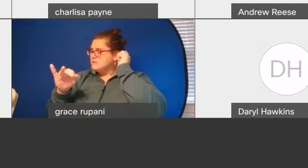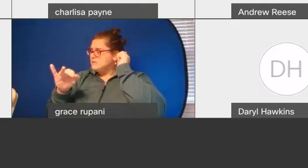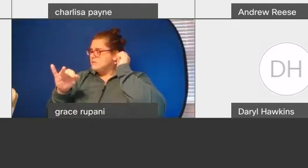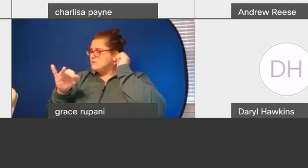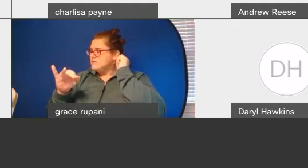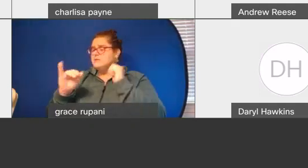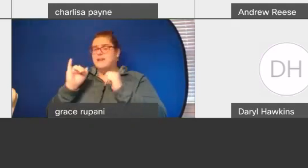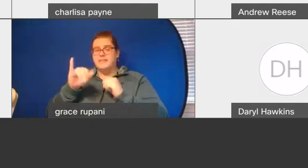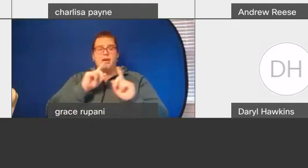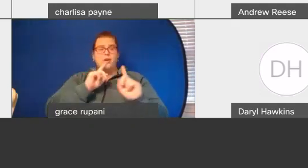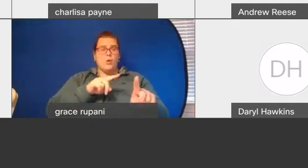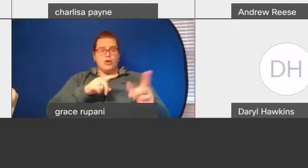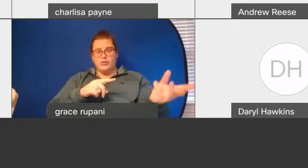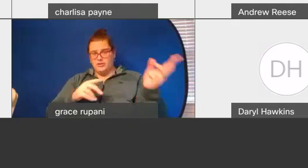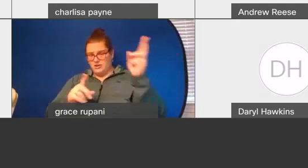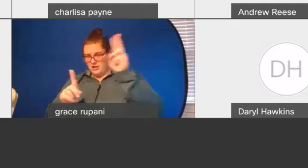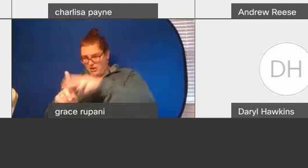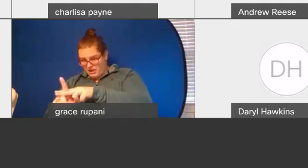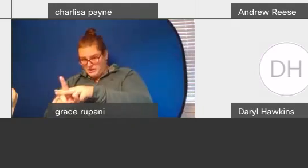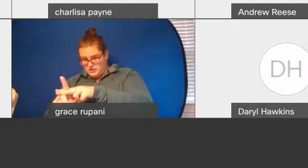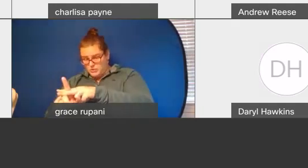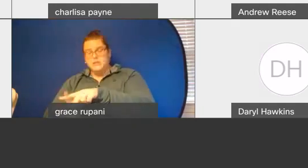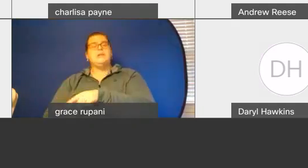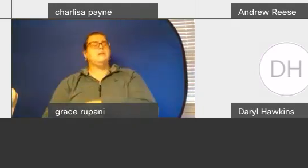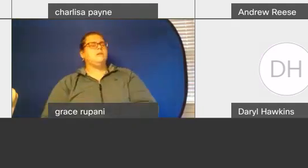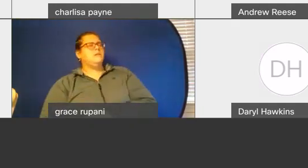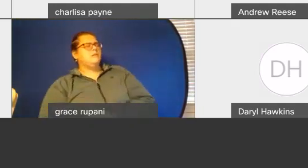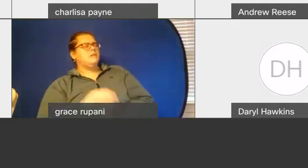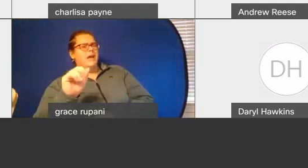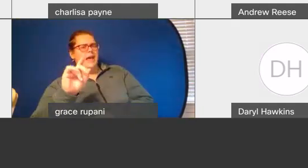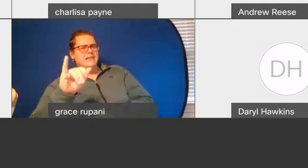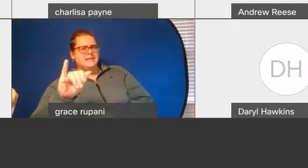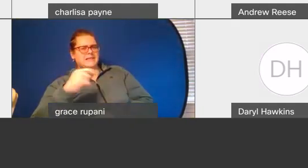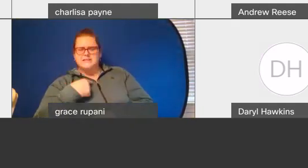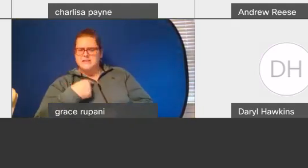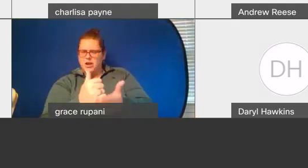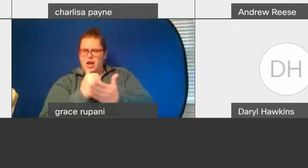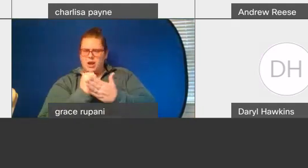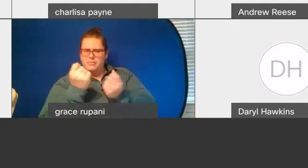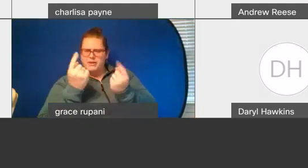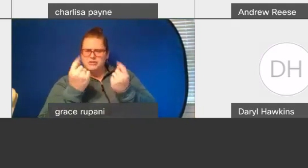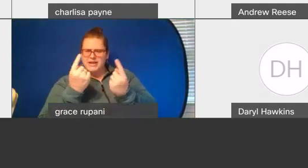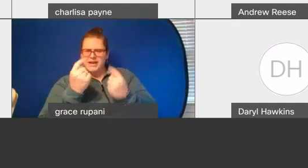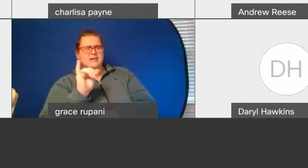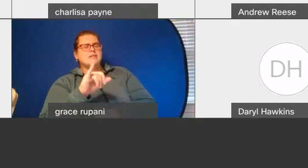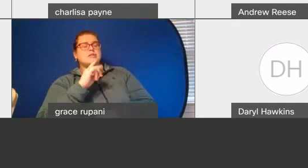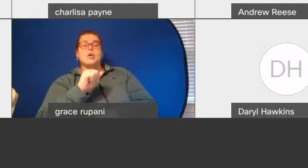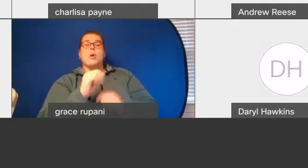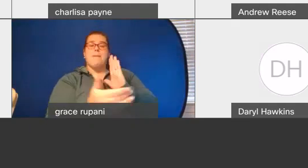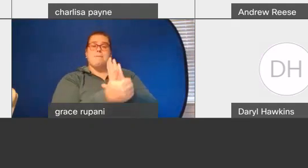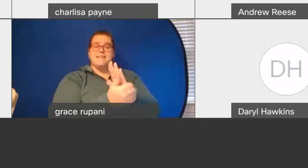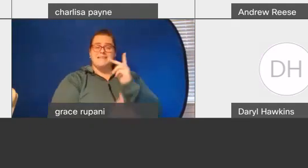I'm not really understanding that question, in that the Appendix K explicitly says